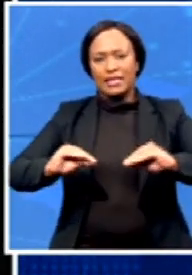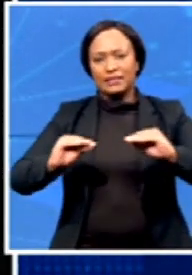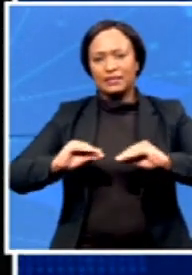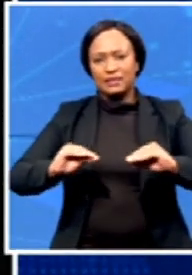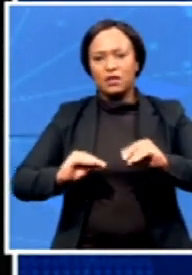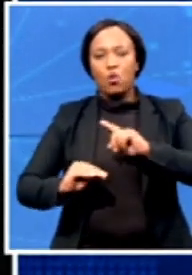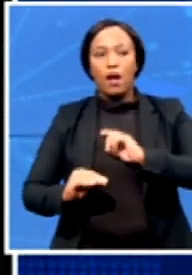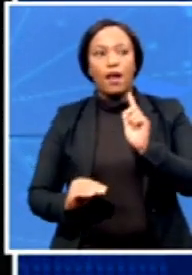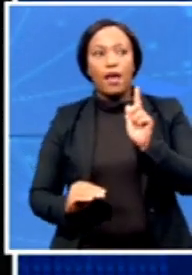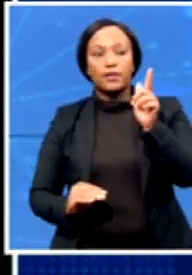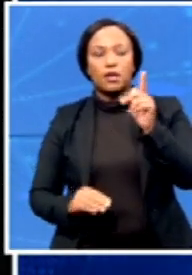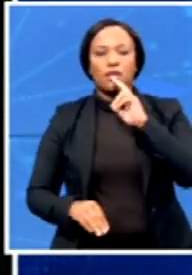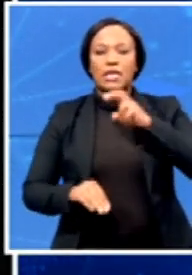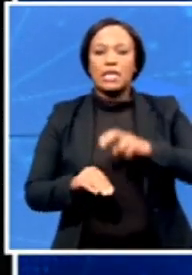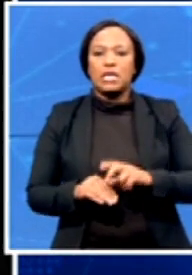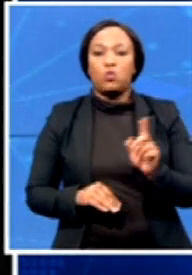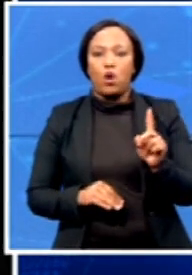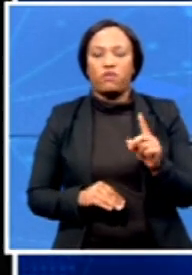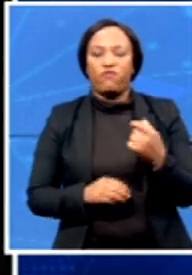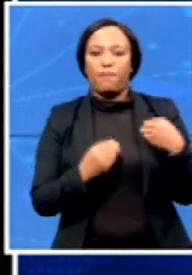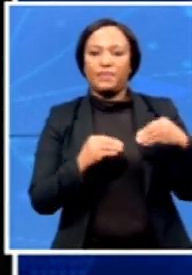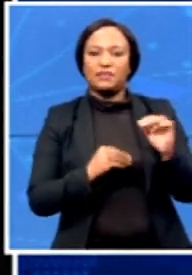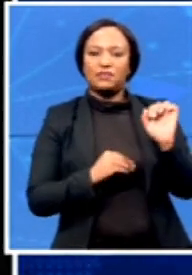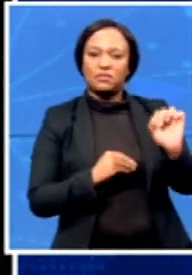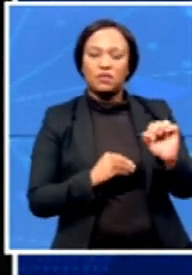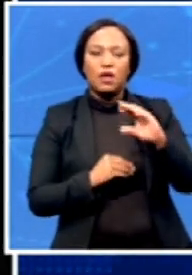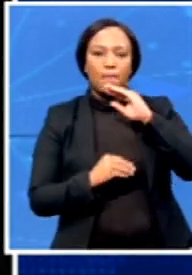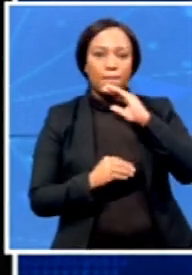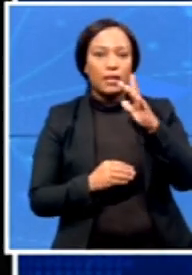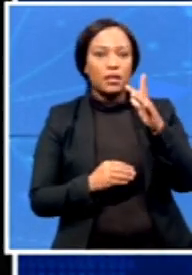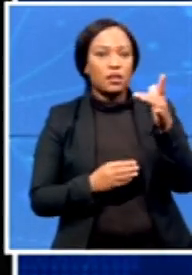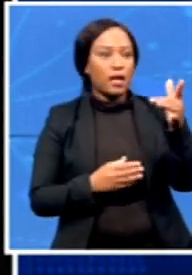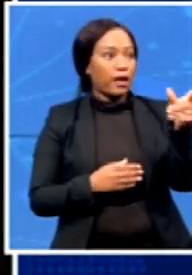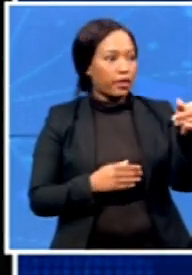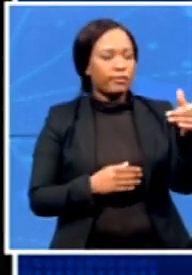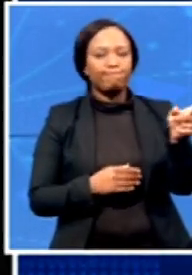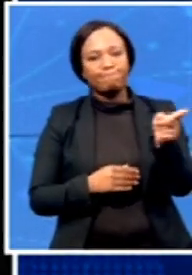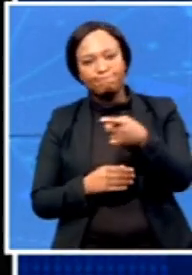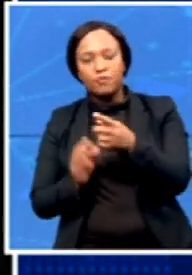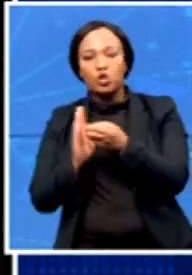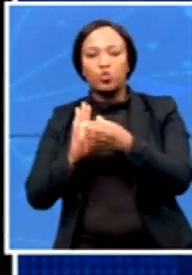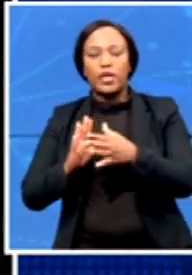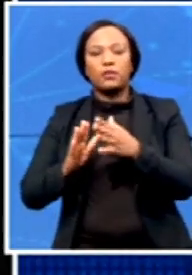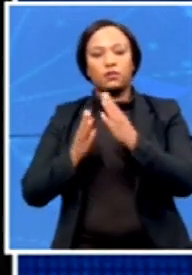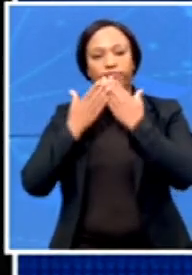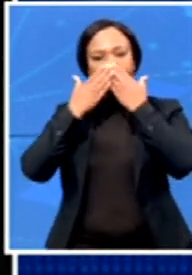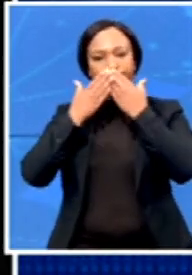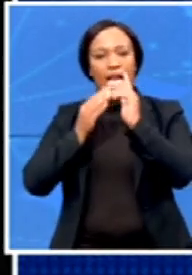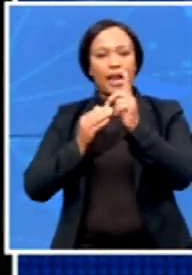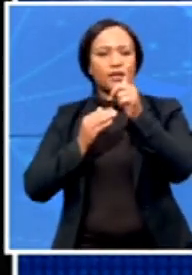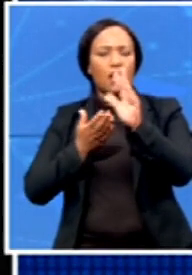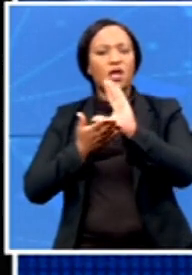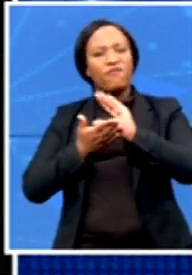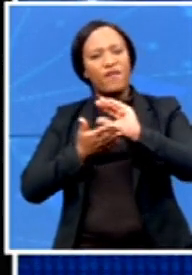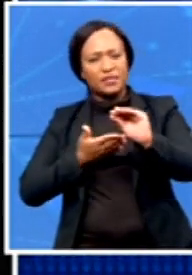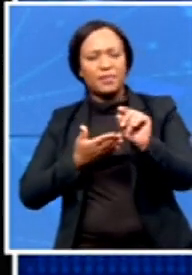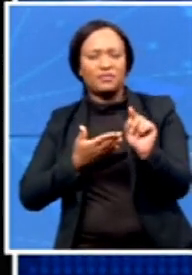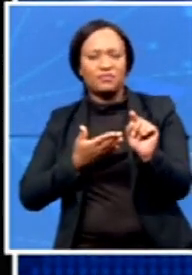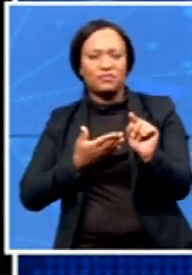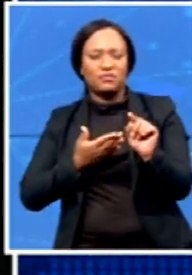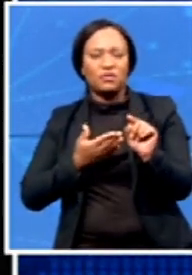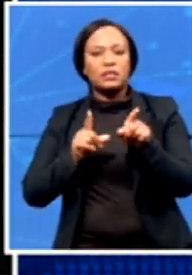investment in the labor market through businesses. We're also encouraging philanthropists